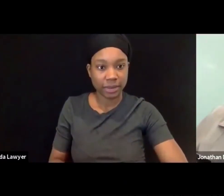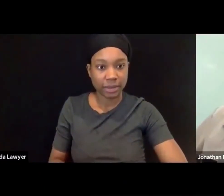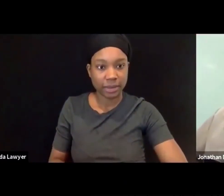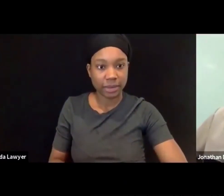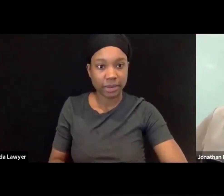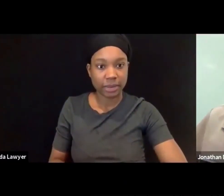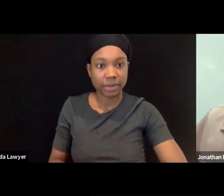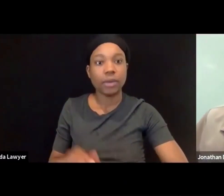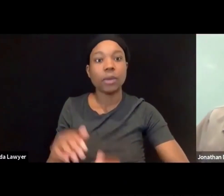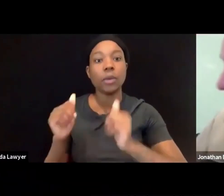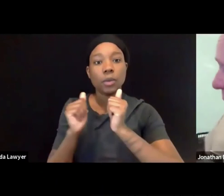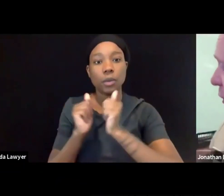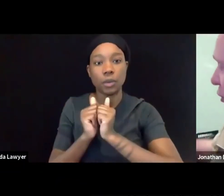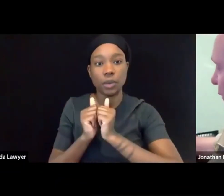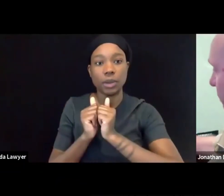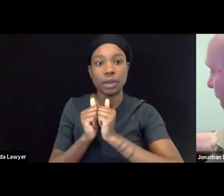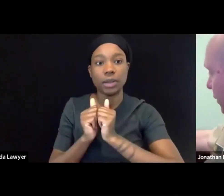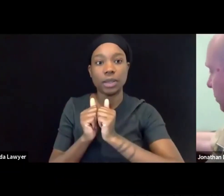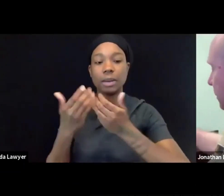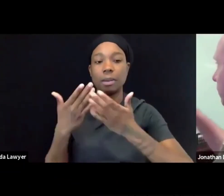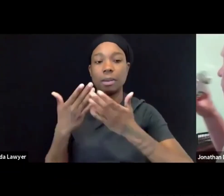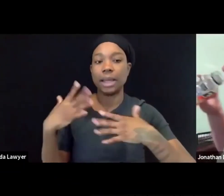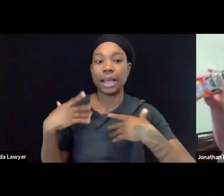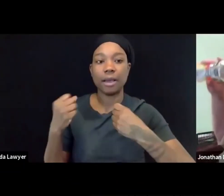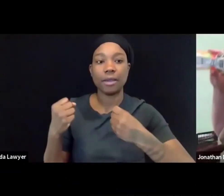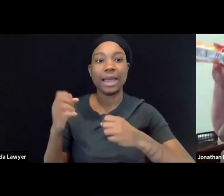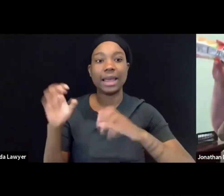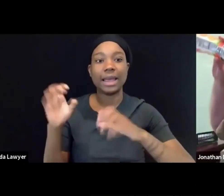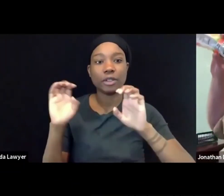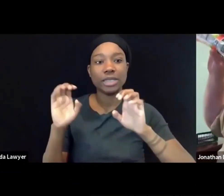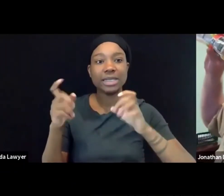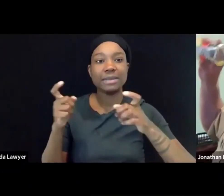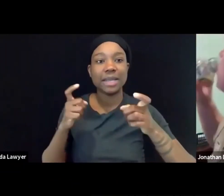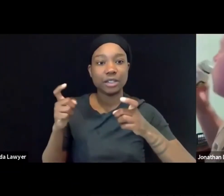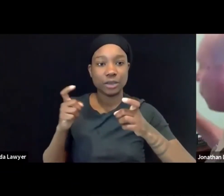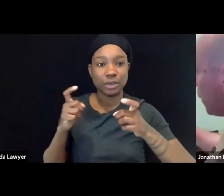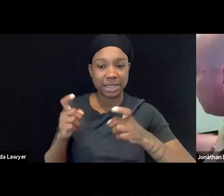with the public health and emergency management.